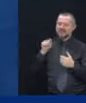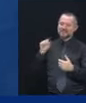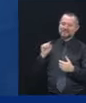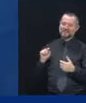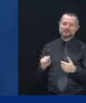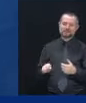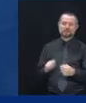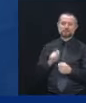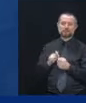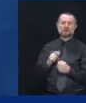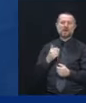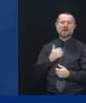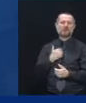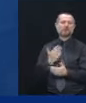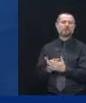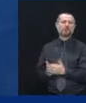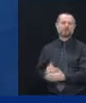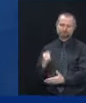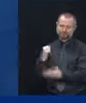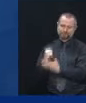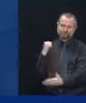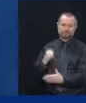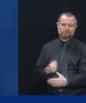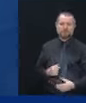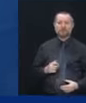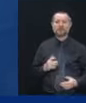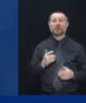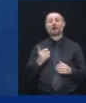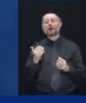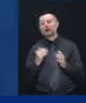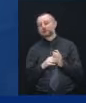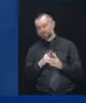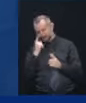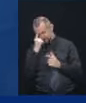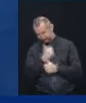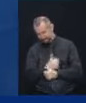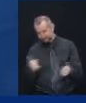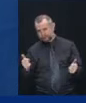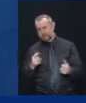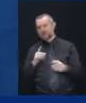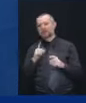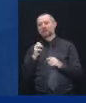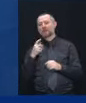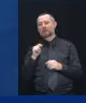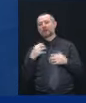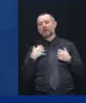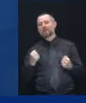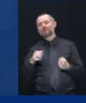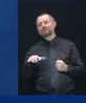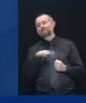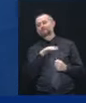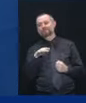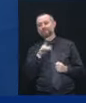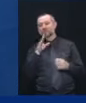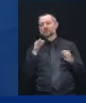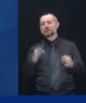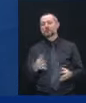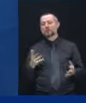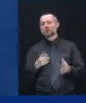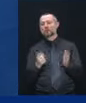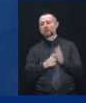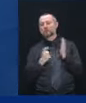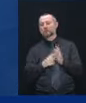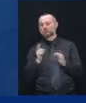options are all available. We'll leave it to the local health department to determine what exact validation they